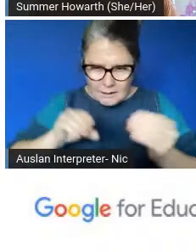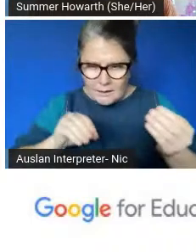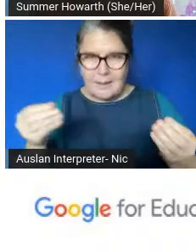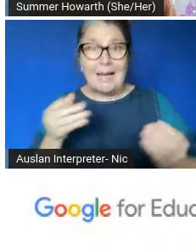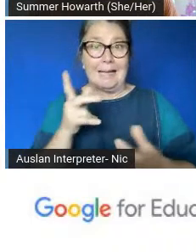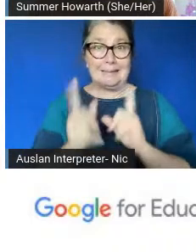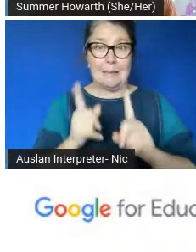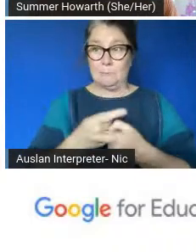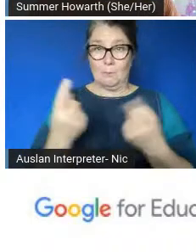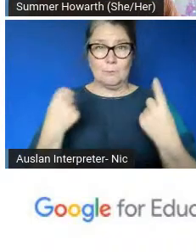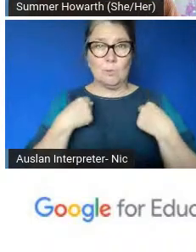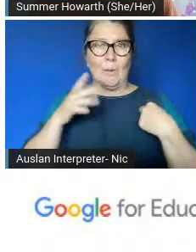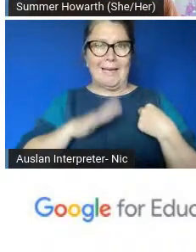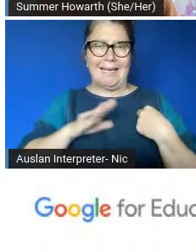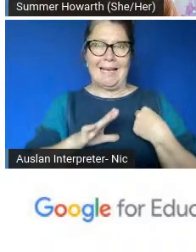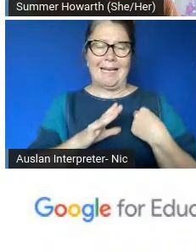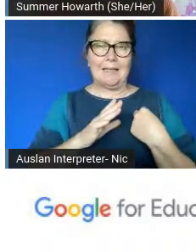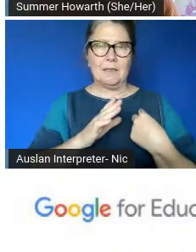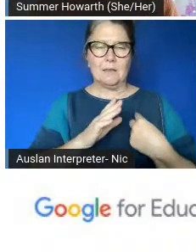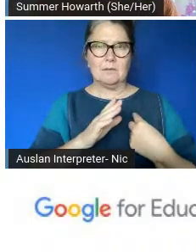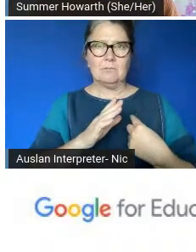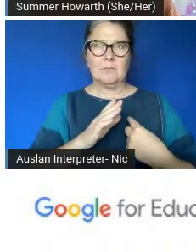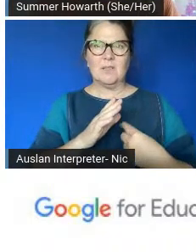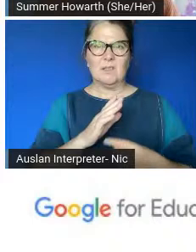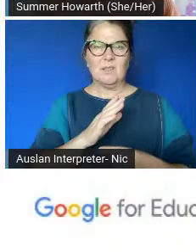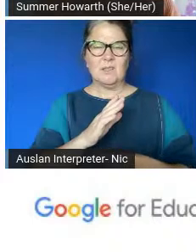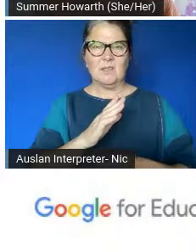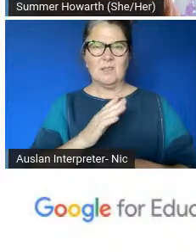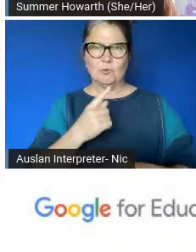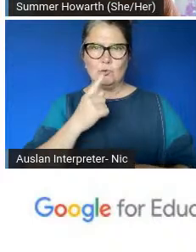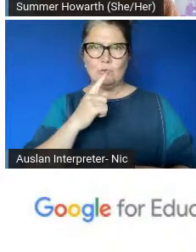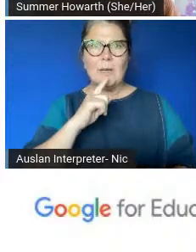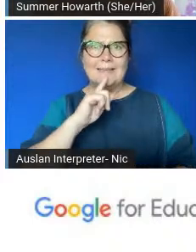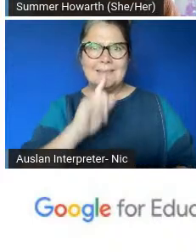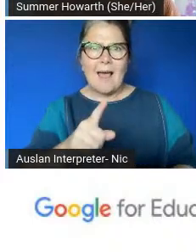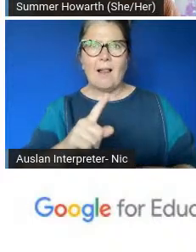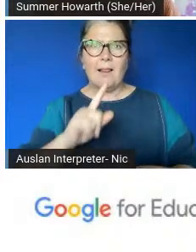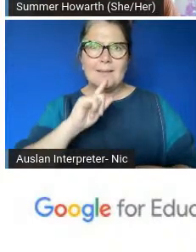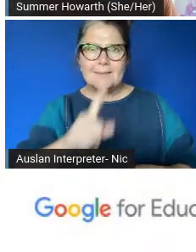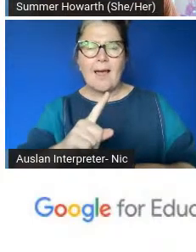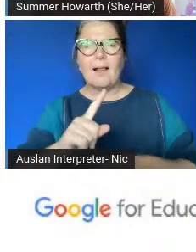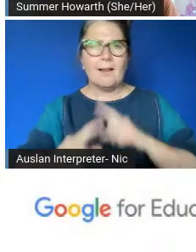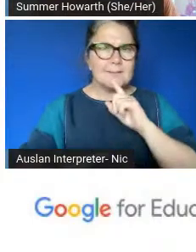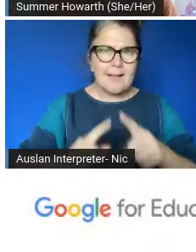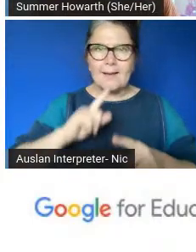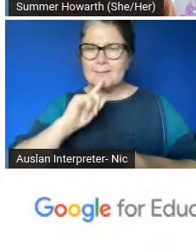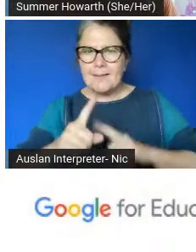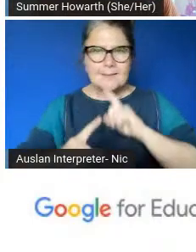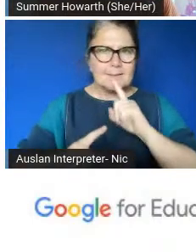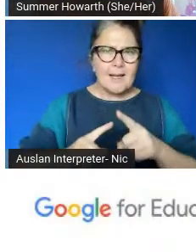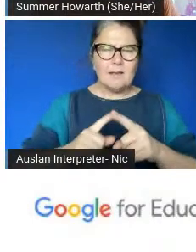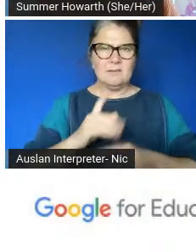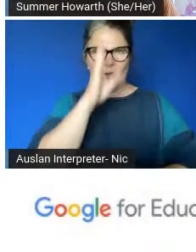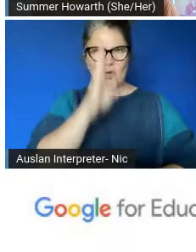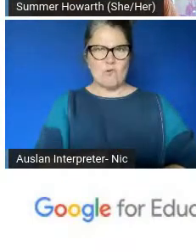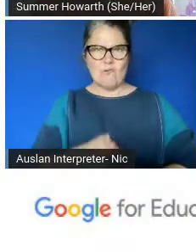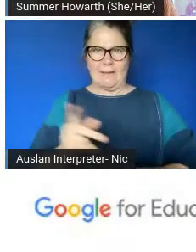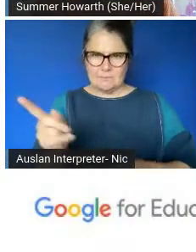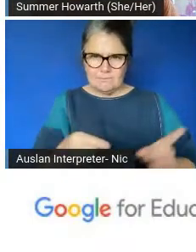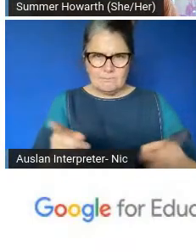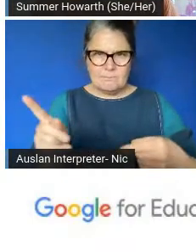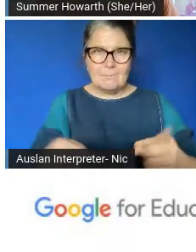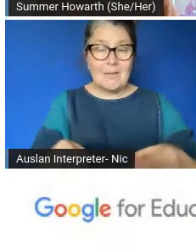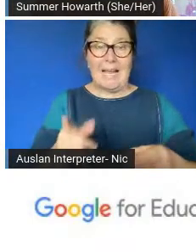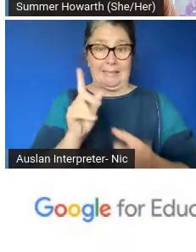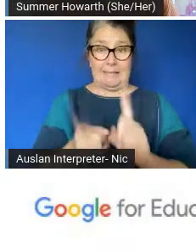weeks ago. That's an important part of what we do. And sometimes we give total choice over everything to students,